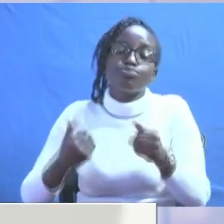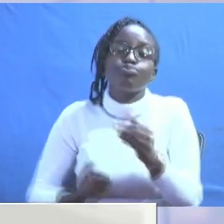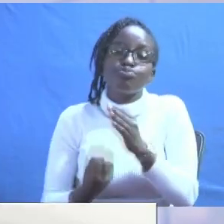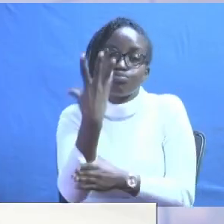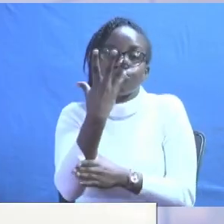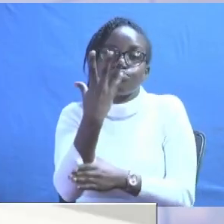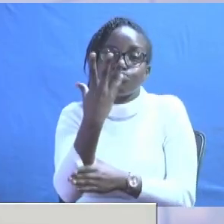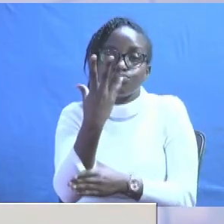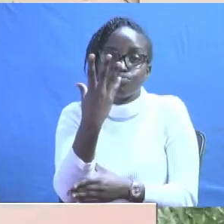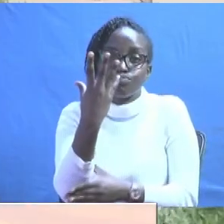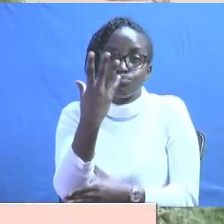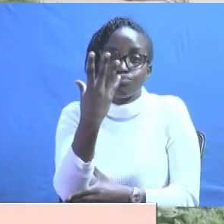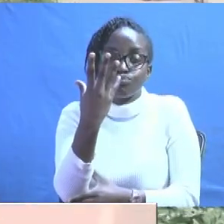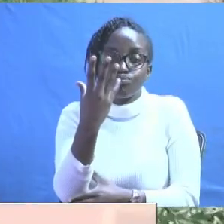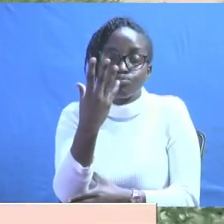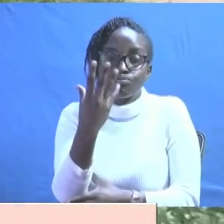quality.